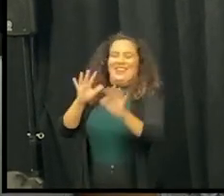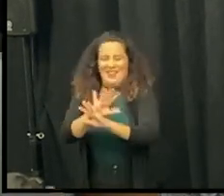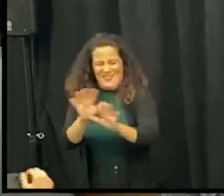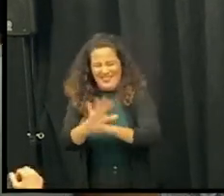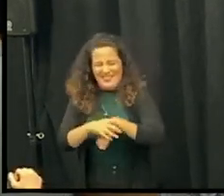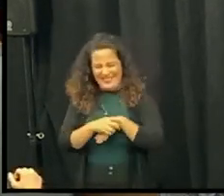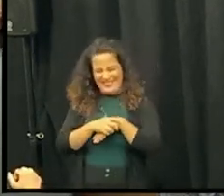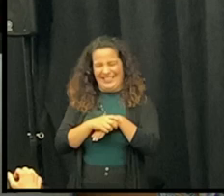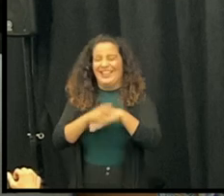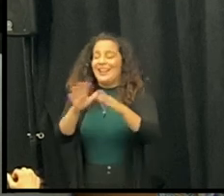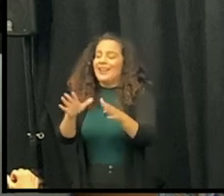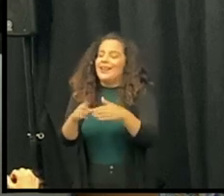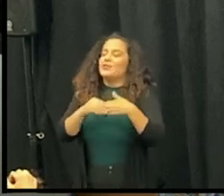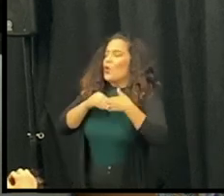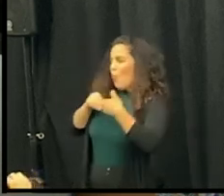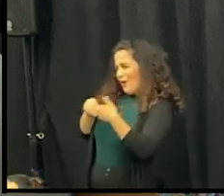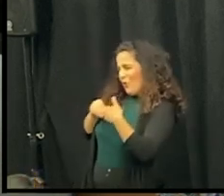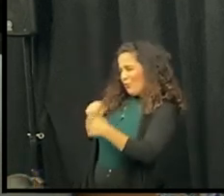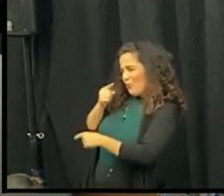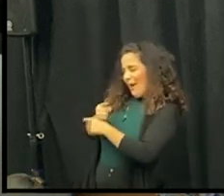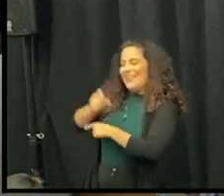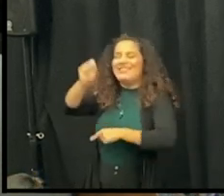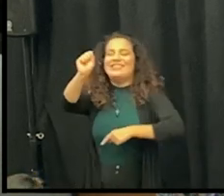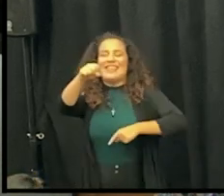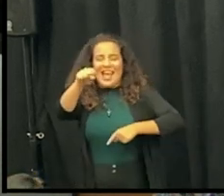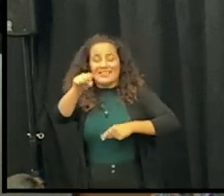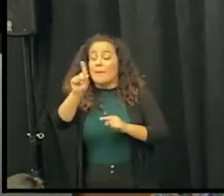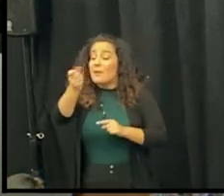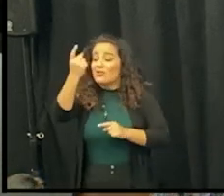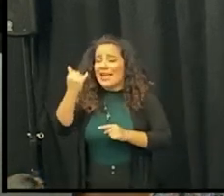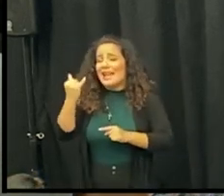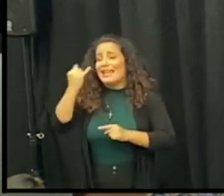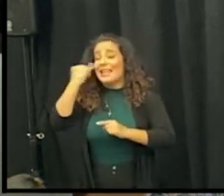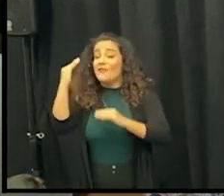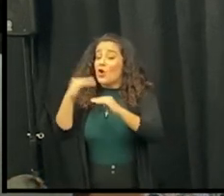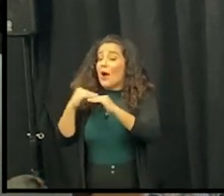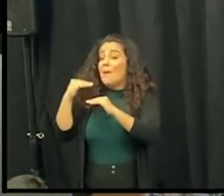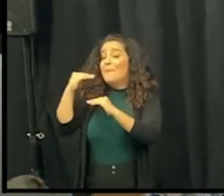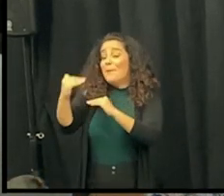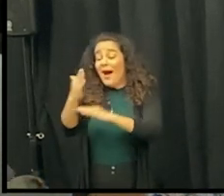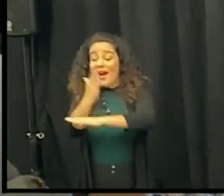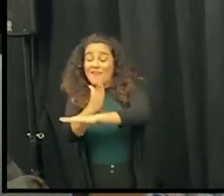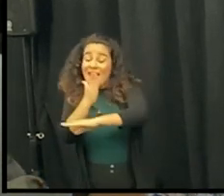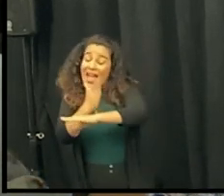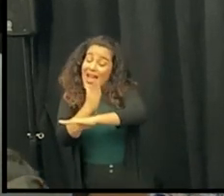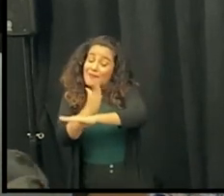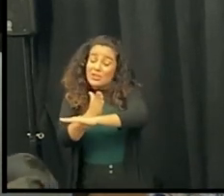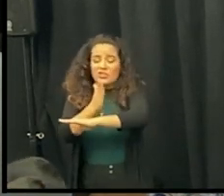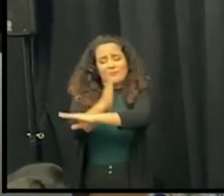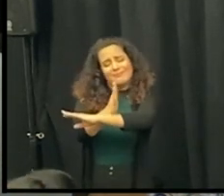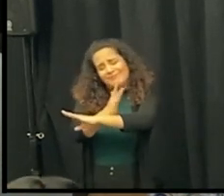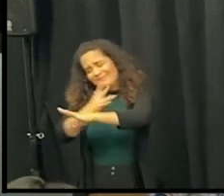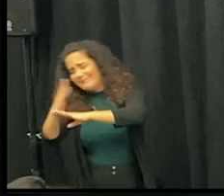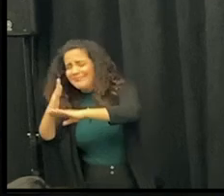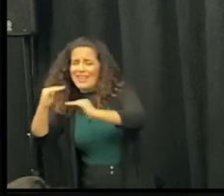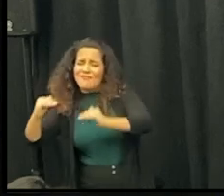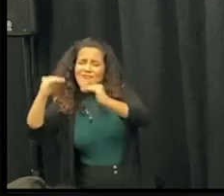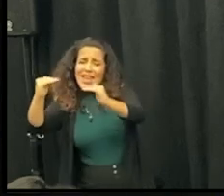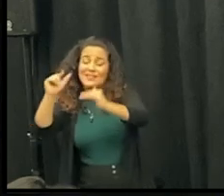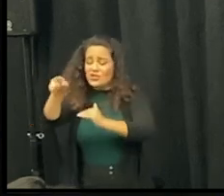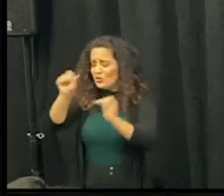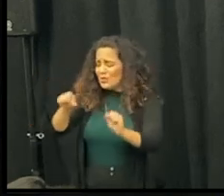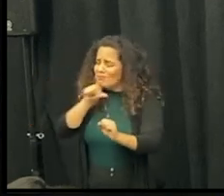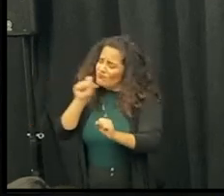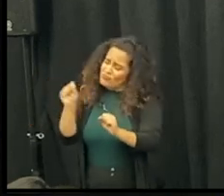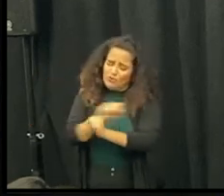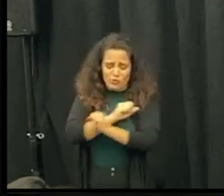No, there's some wiggle room, though. But if you're an above-average, intermediate to advanced player, right. and you can hold your own,